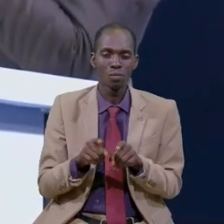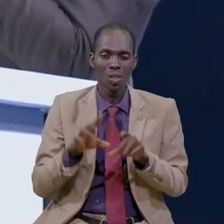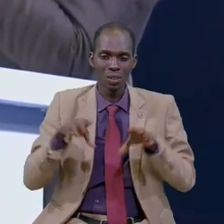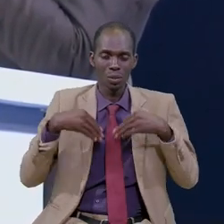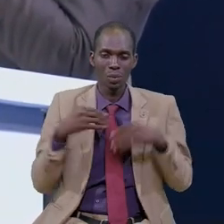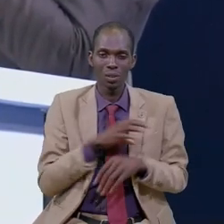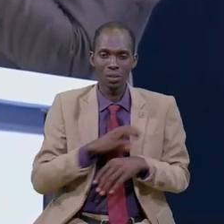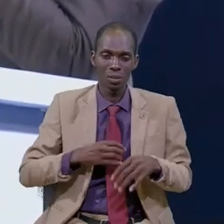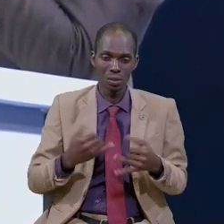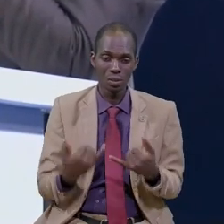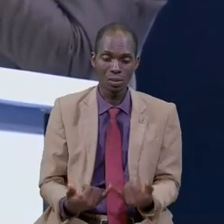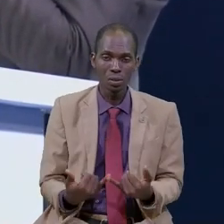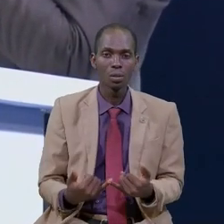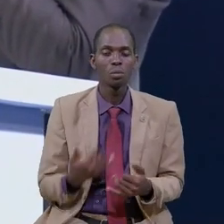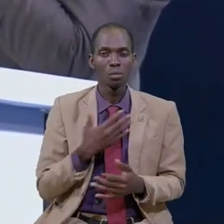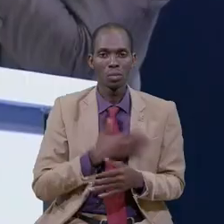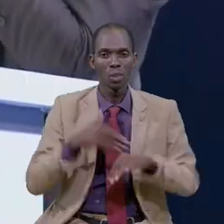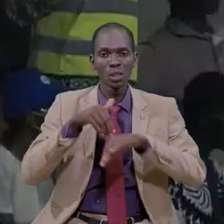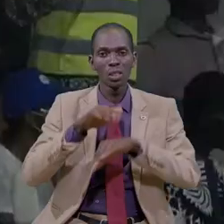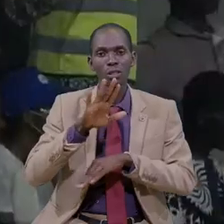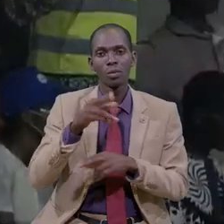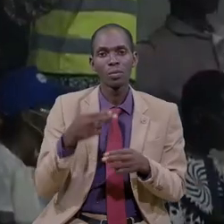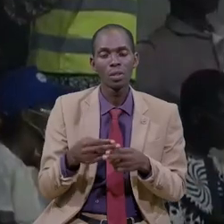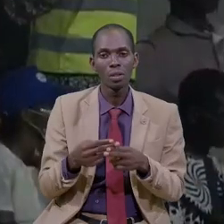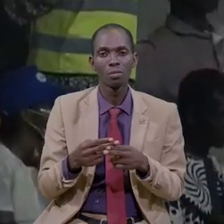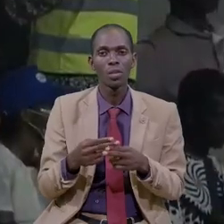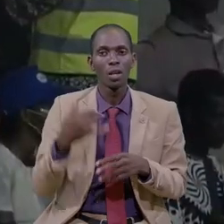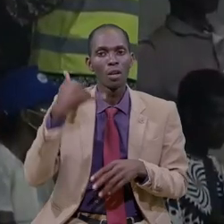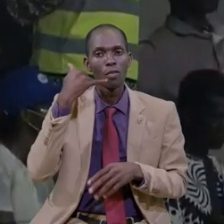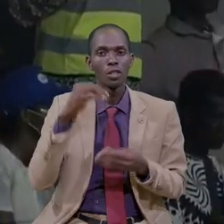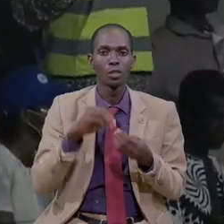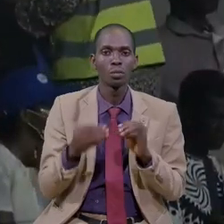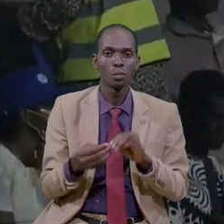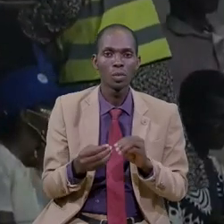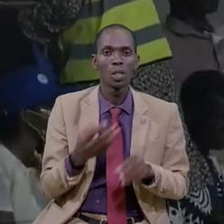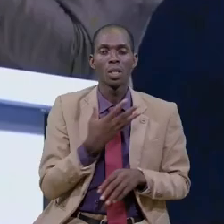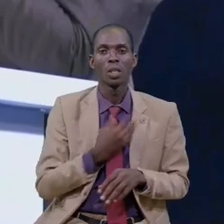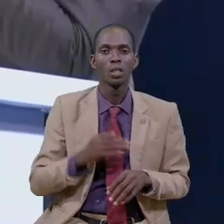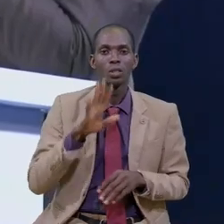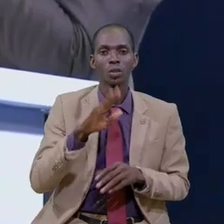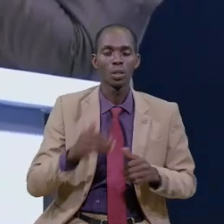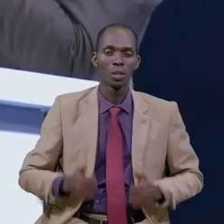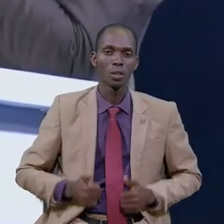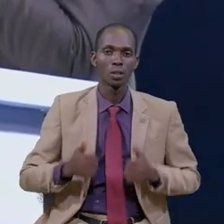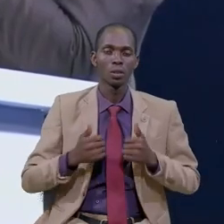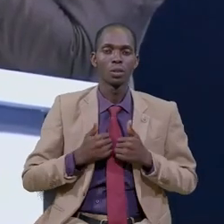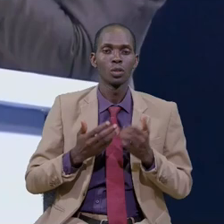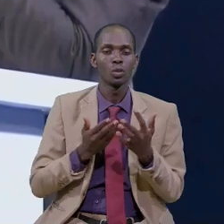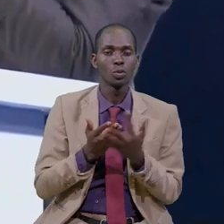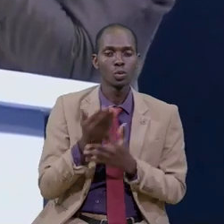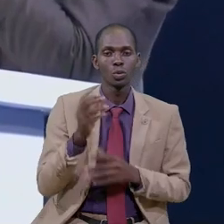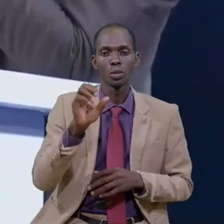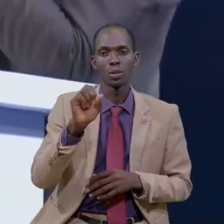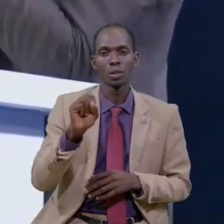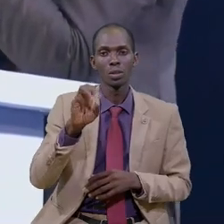please send your name, your phone number, and your location address via